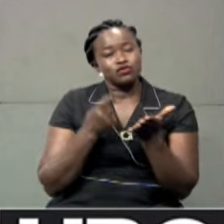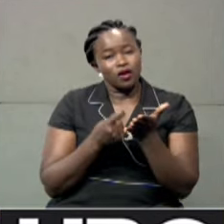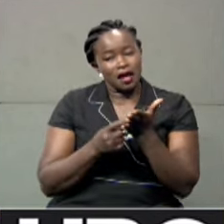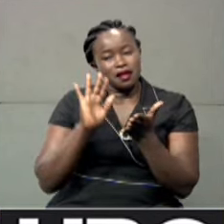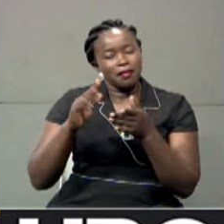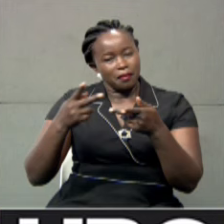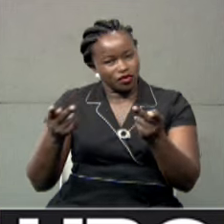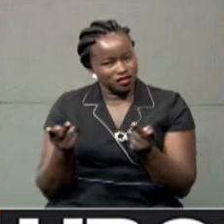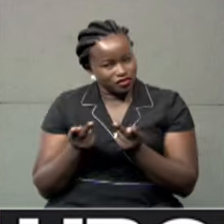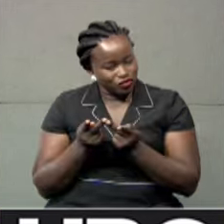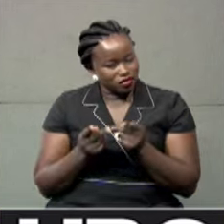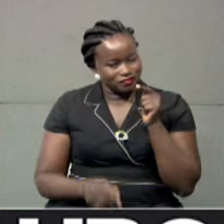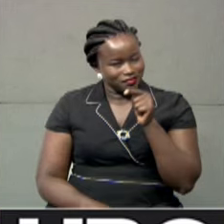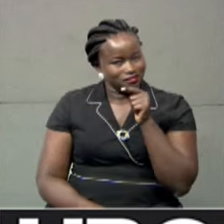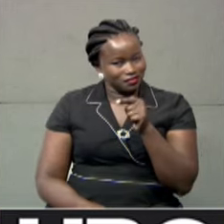this